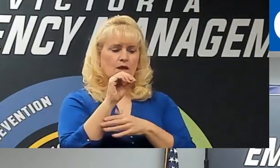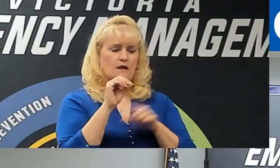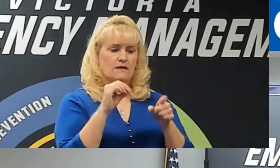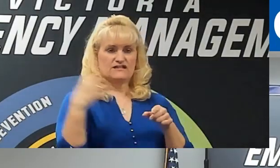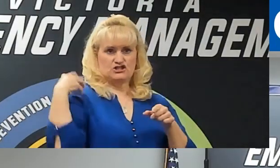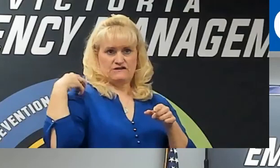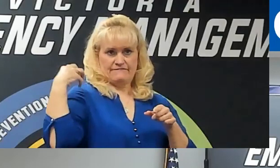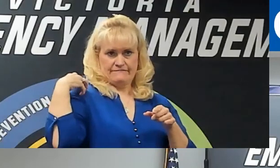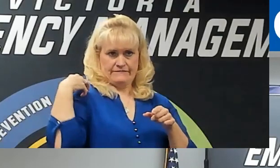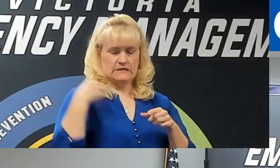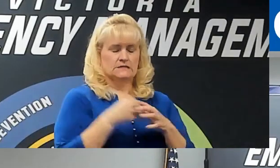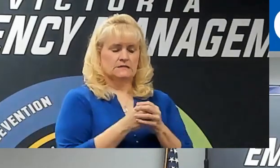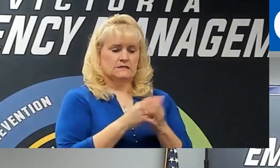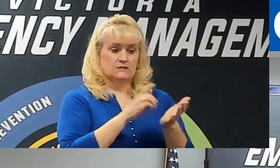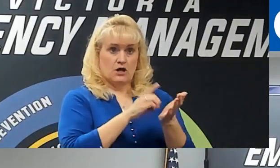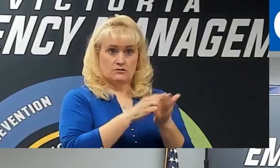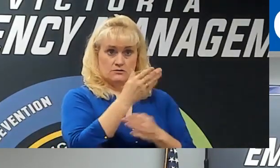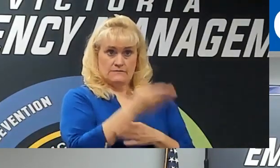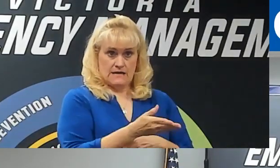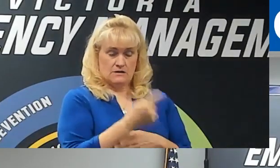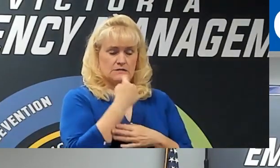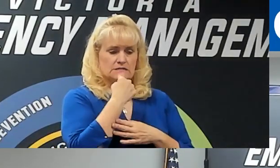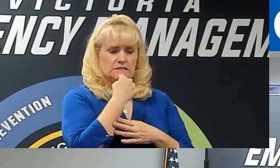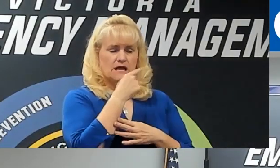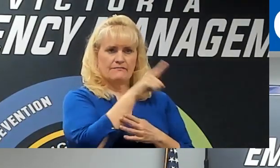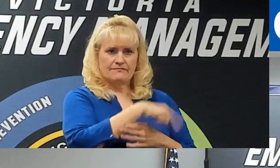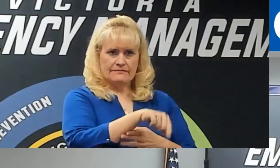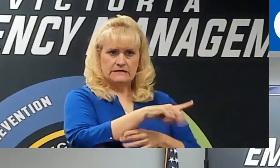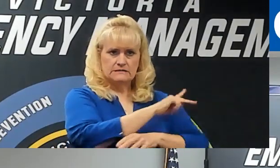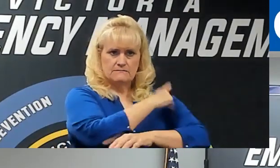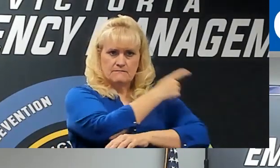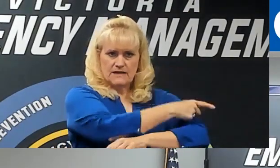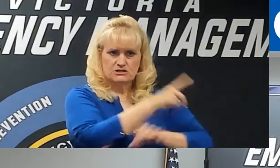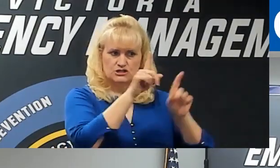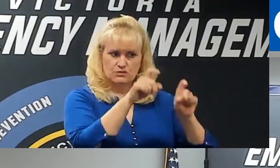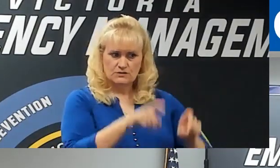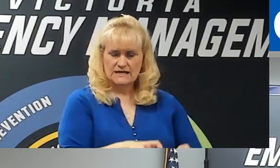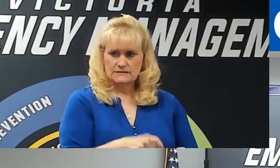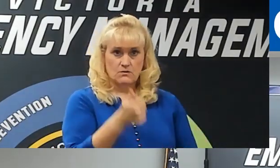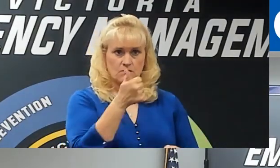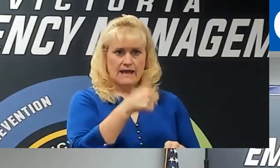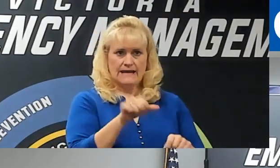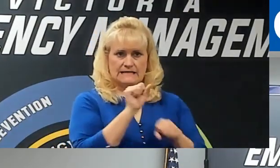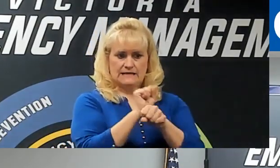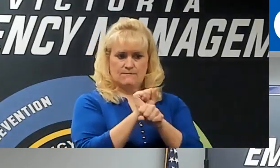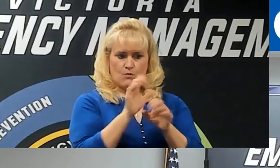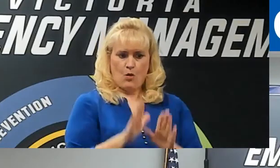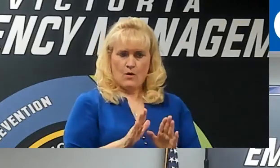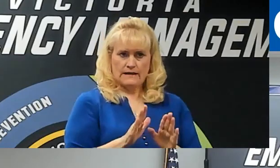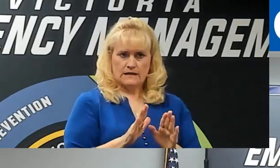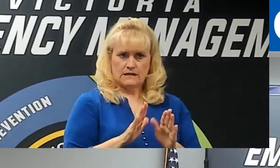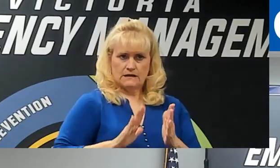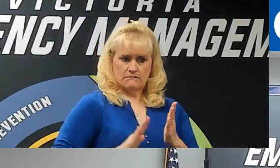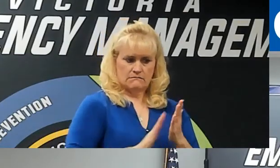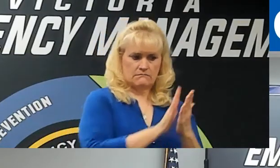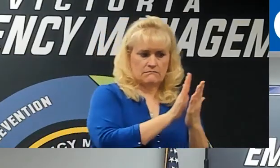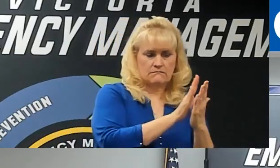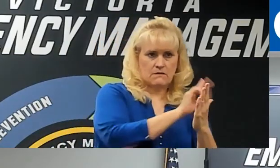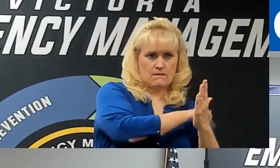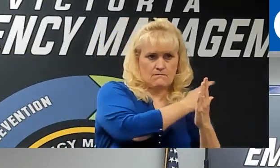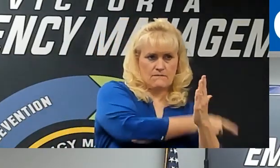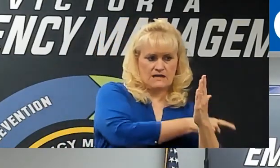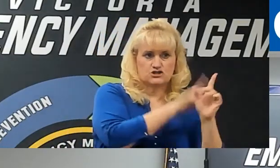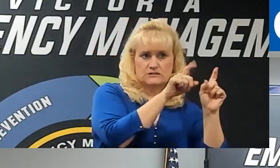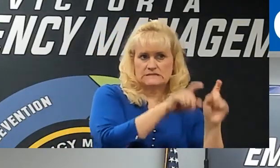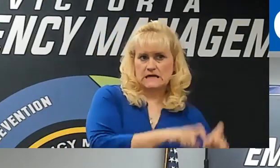me that these patients were tested. Of course, the patients that had any exposure to anyone that had COVID were tested. All